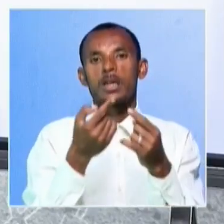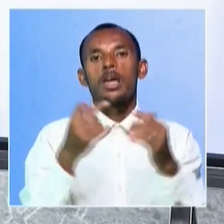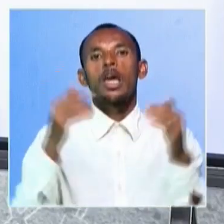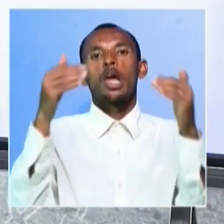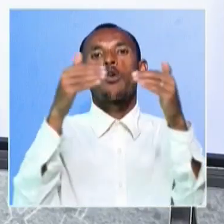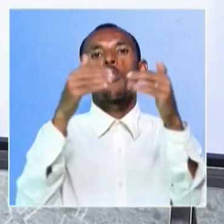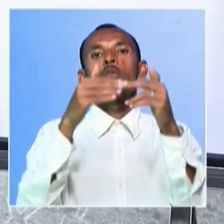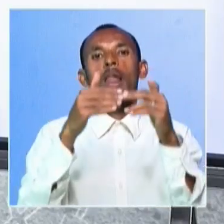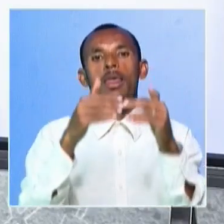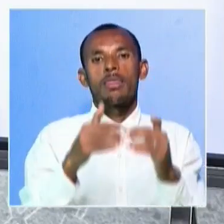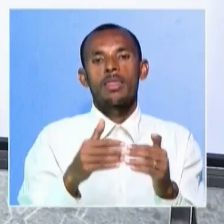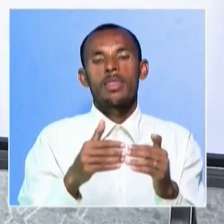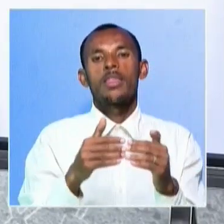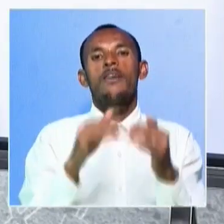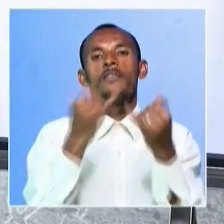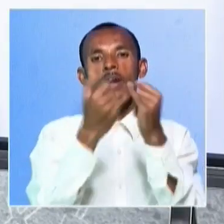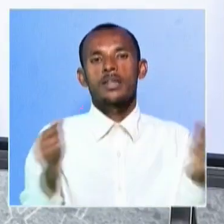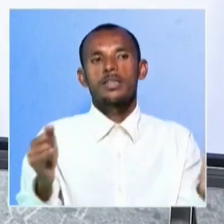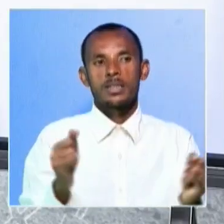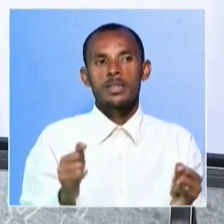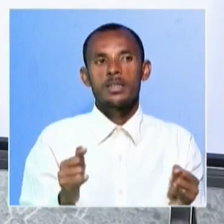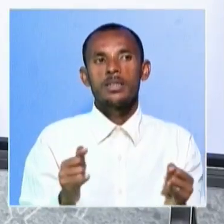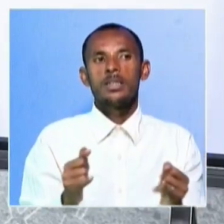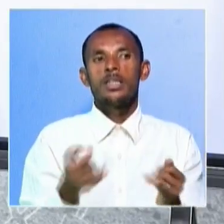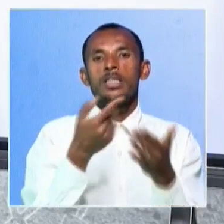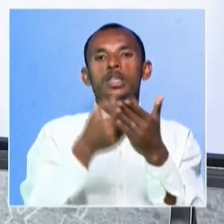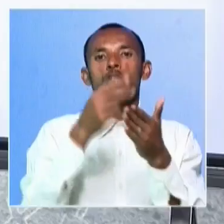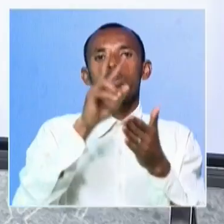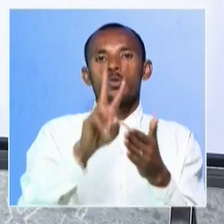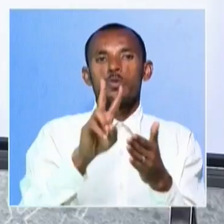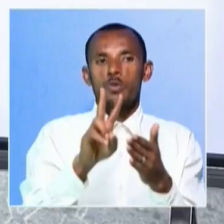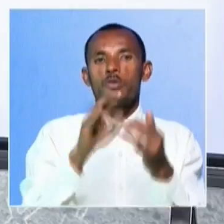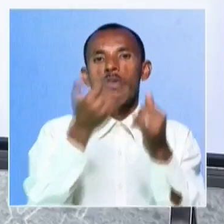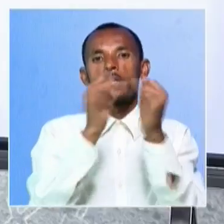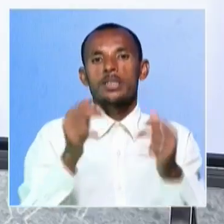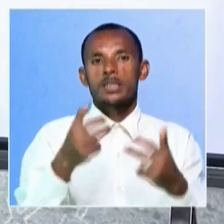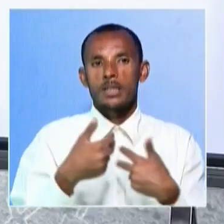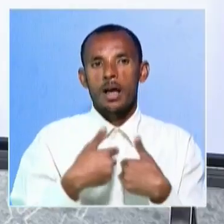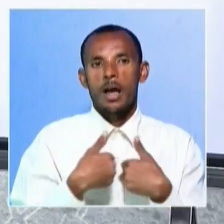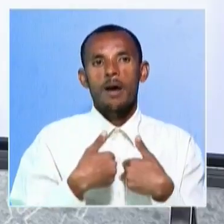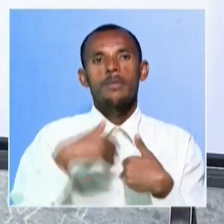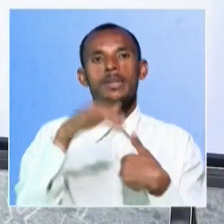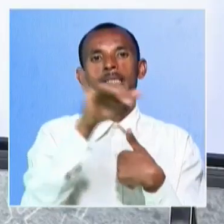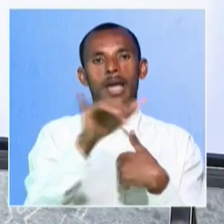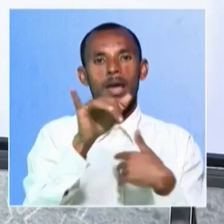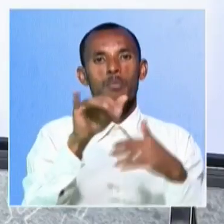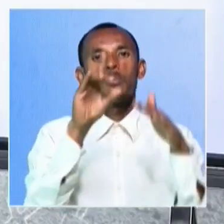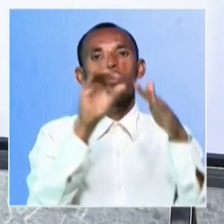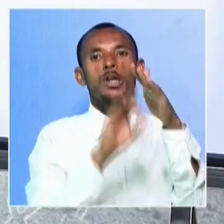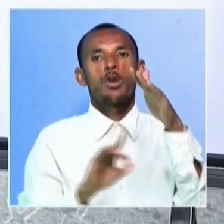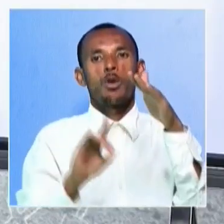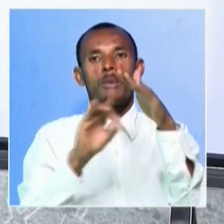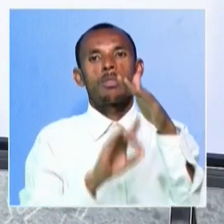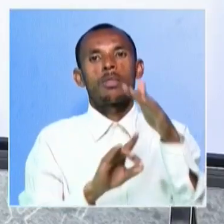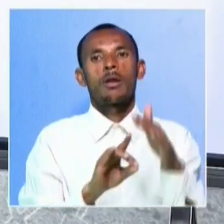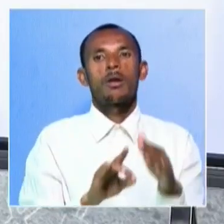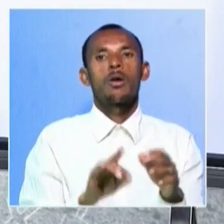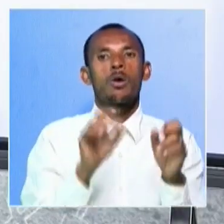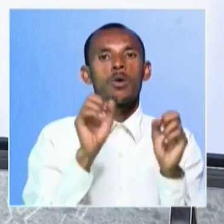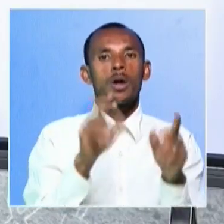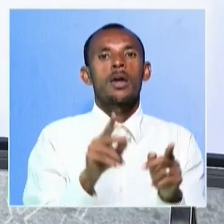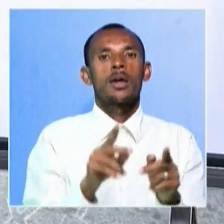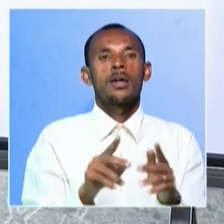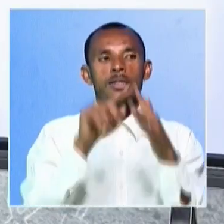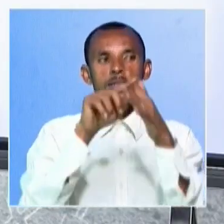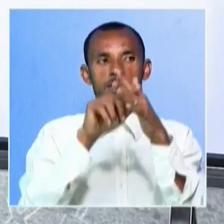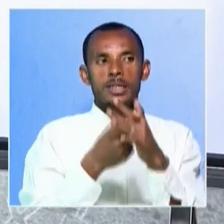equivalent fractions in a way that these 2 fractions have the same denominator. Okay,